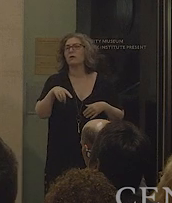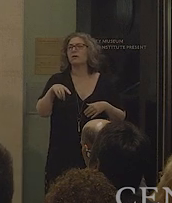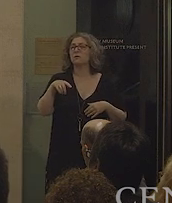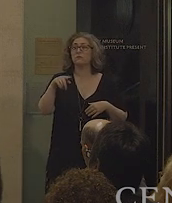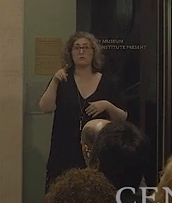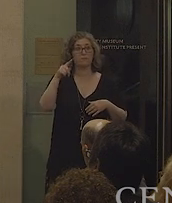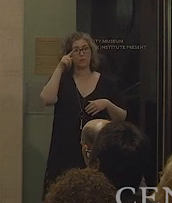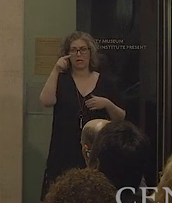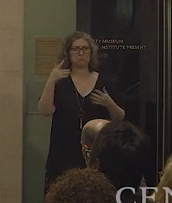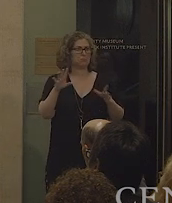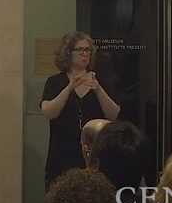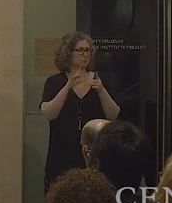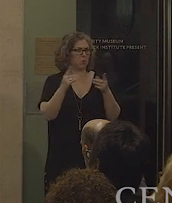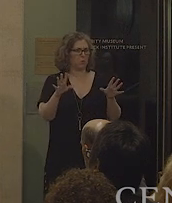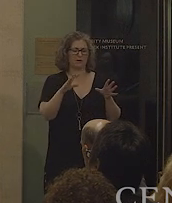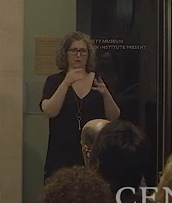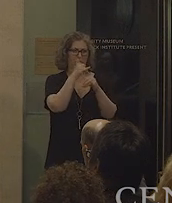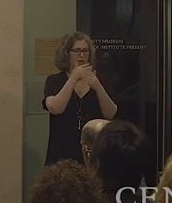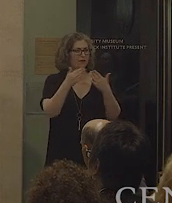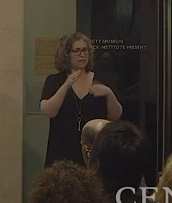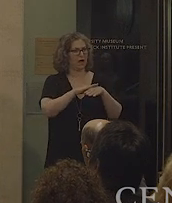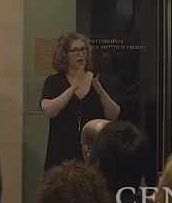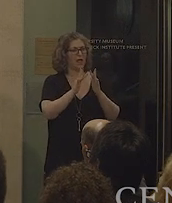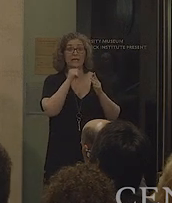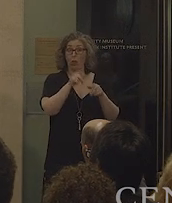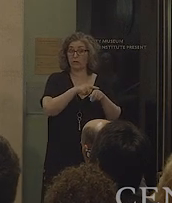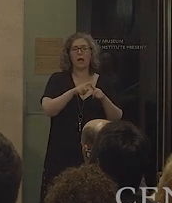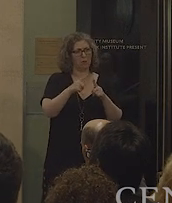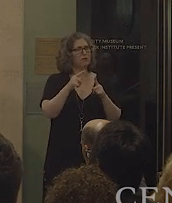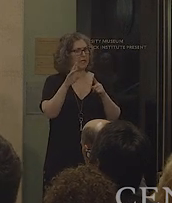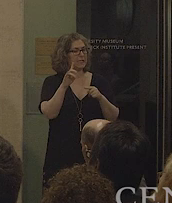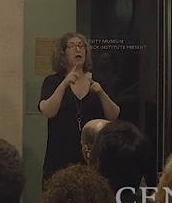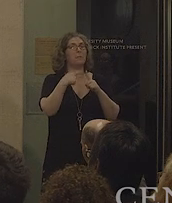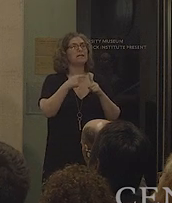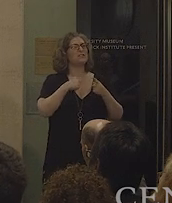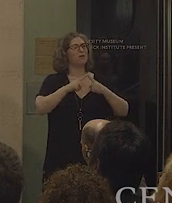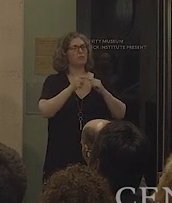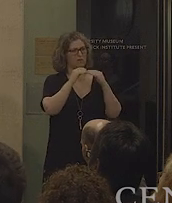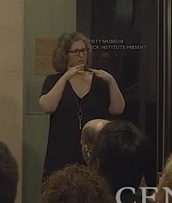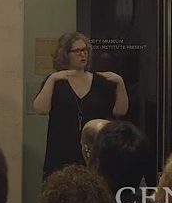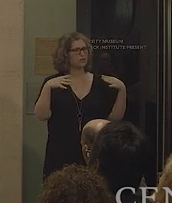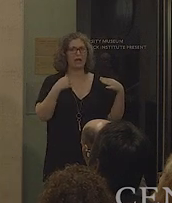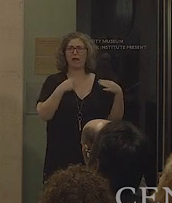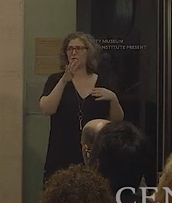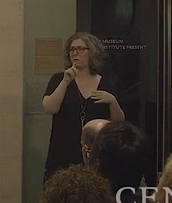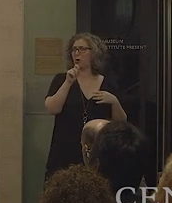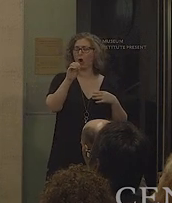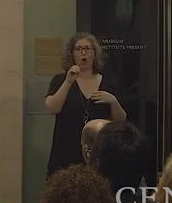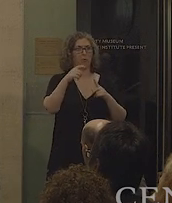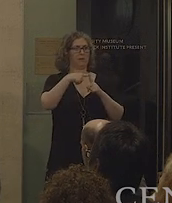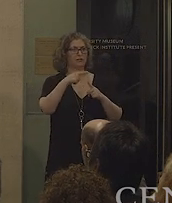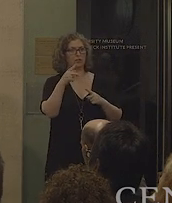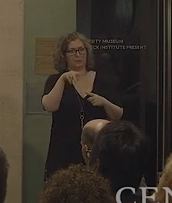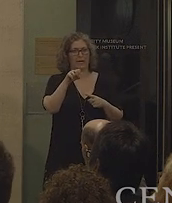had been saying ridiculous things online, not for that long, but he also had a diverse group of friends. He had a 4.0 plus